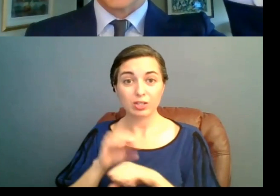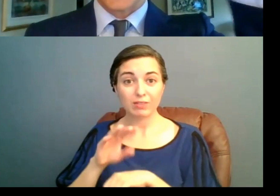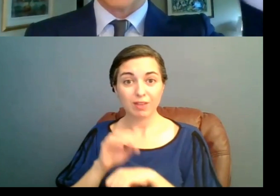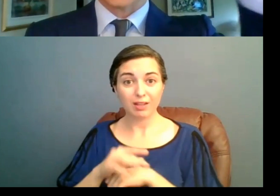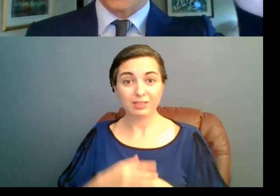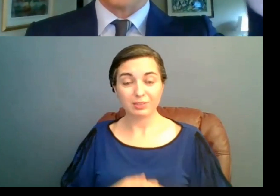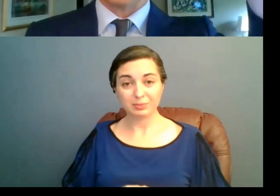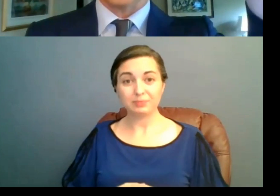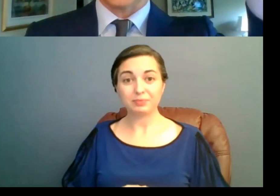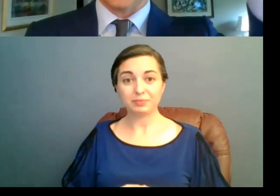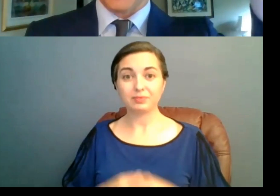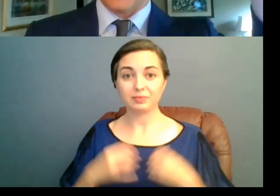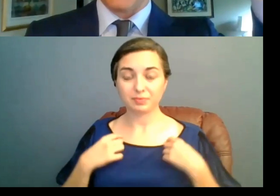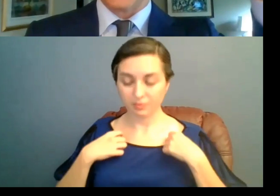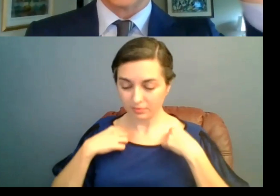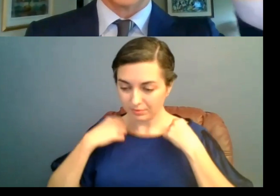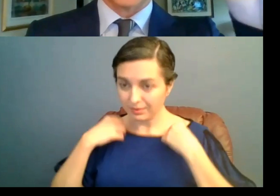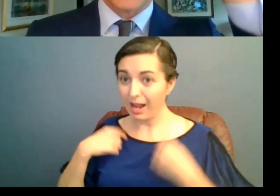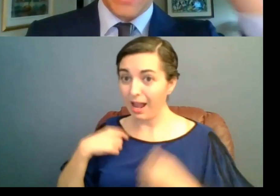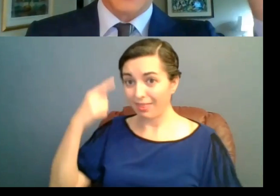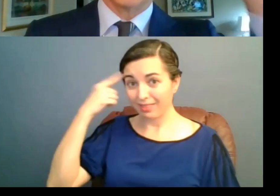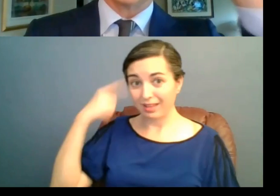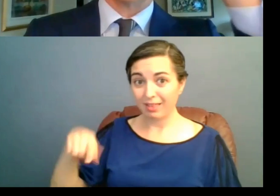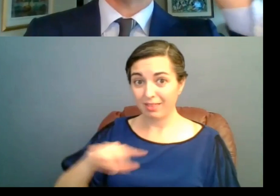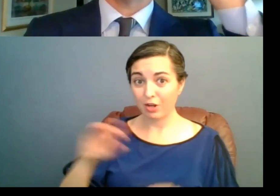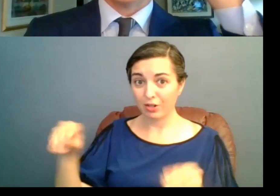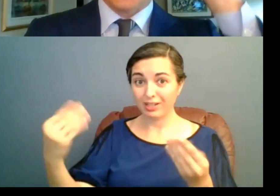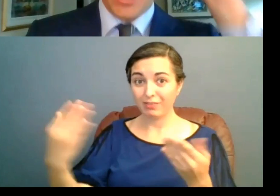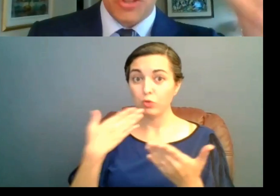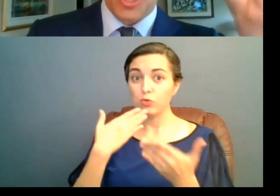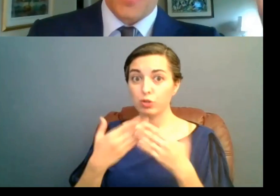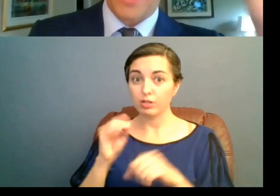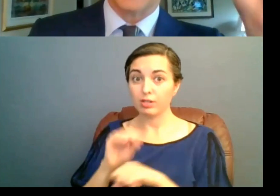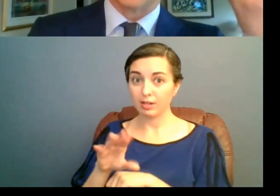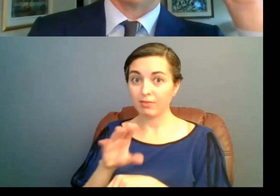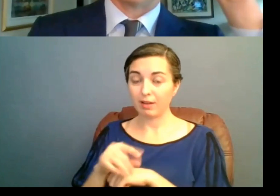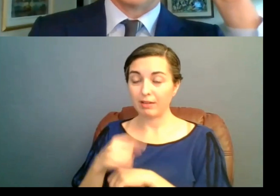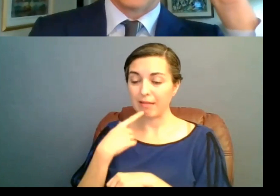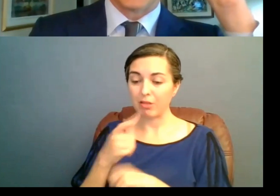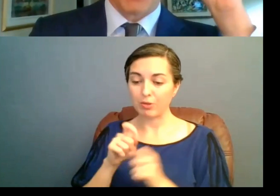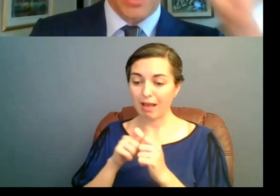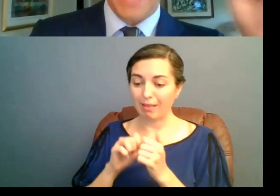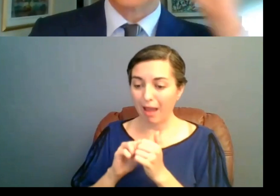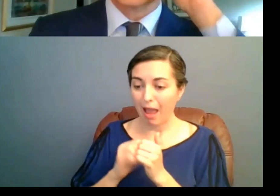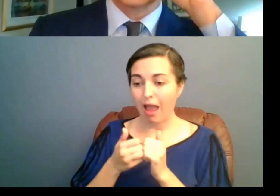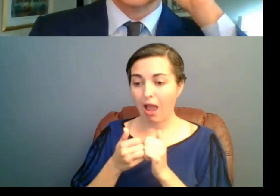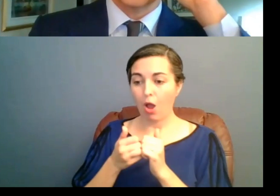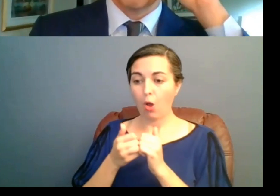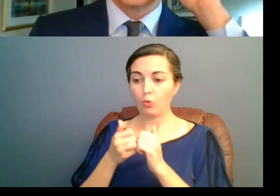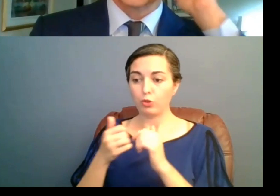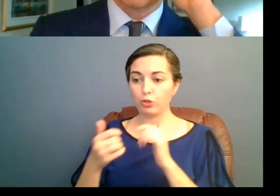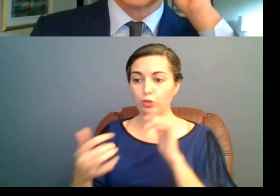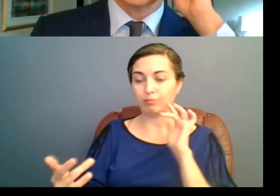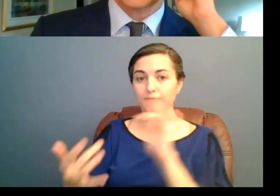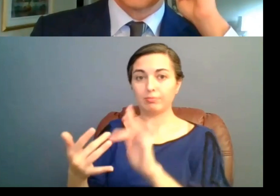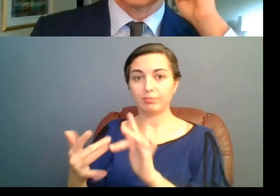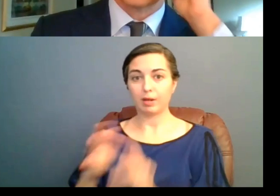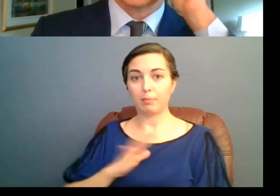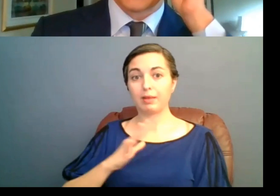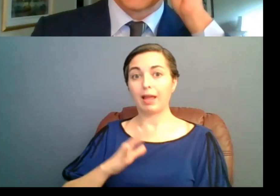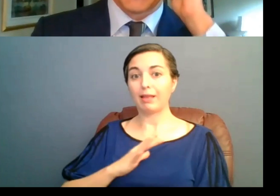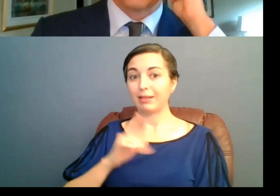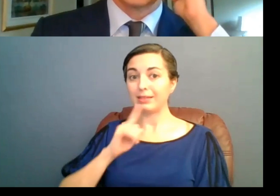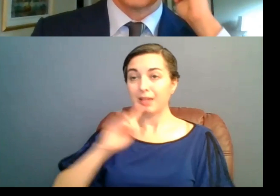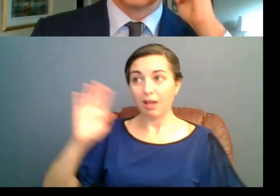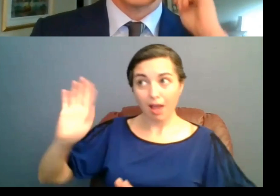you solid gold over here. They're telling you exactly how to go out there and politely make your presence